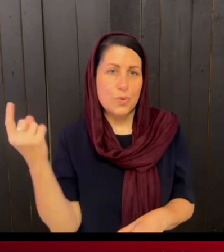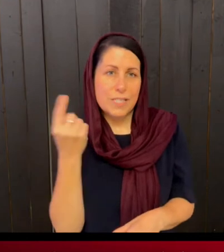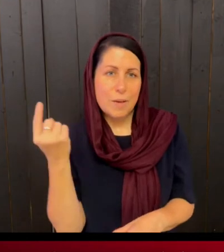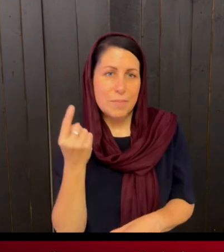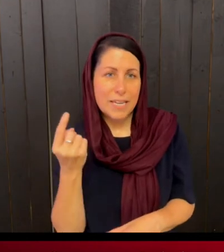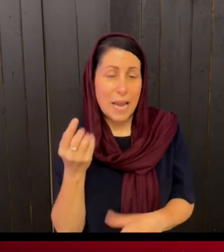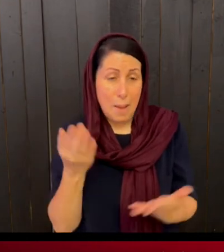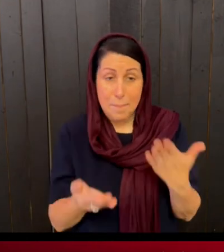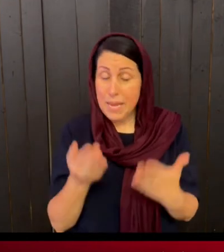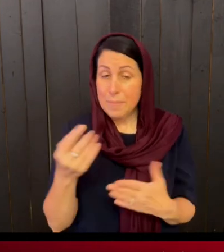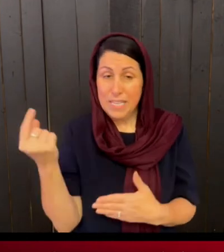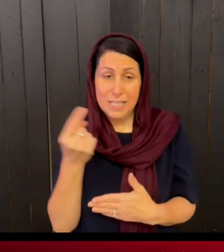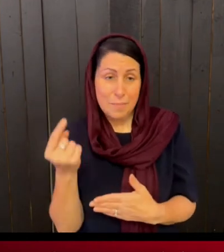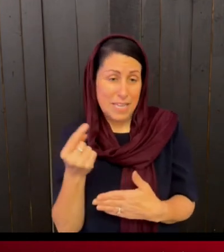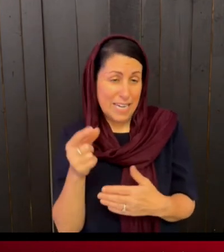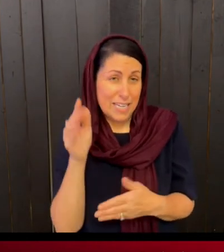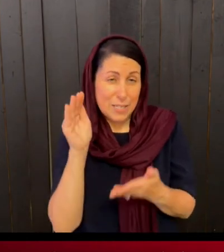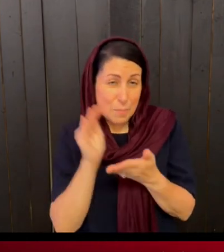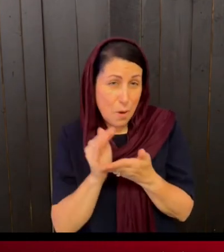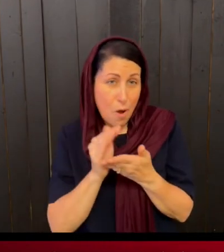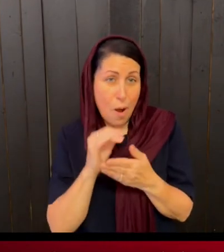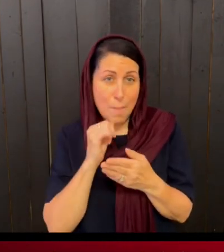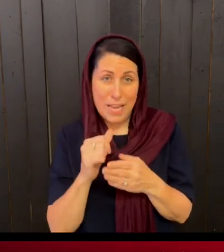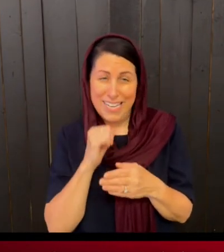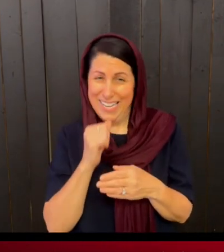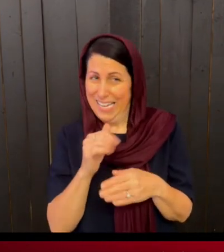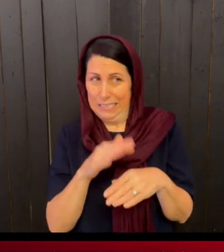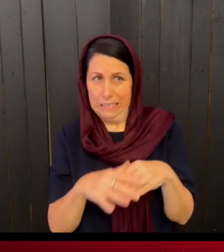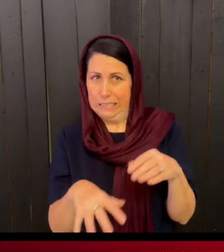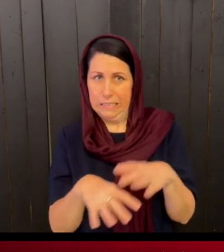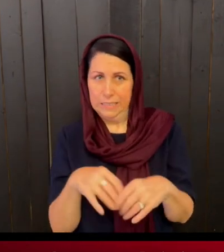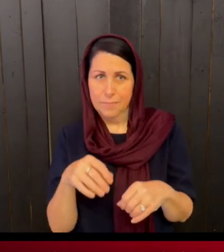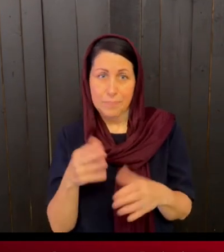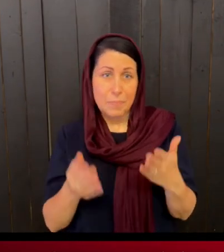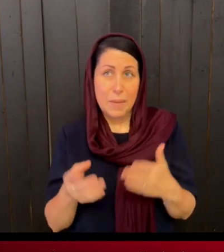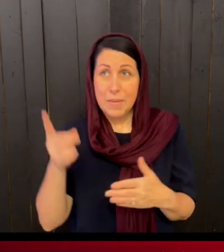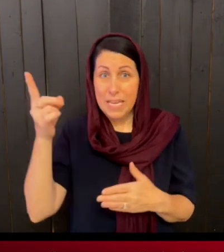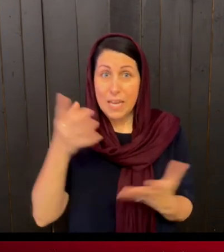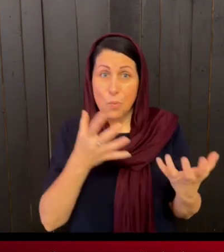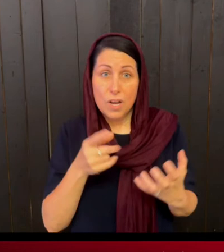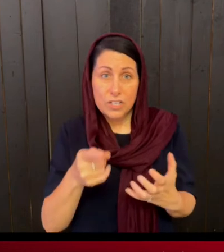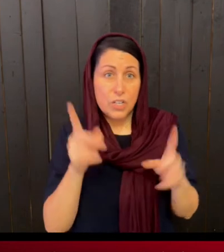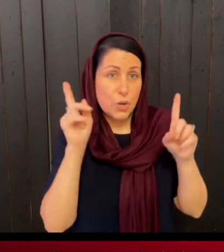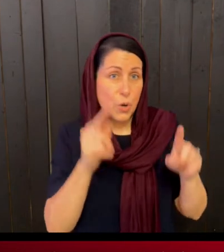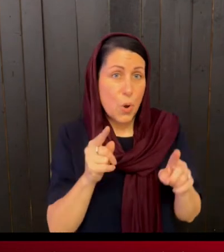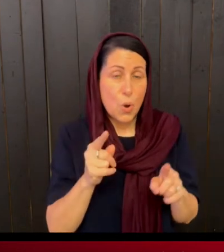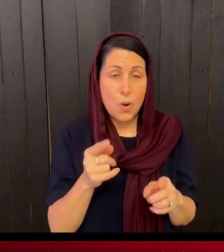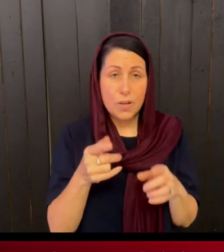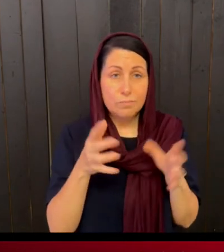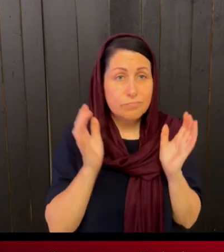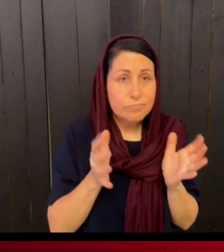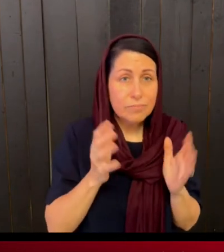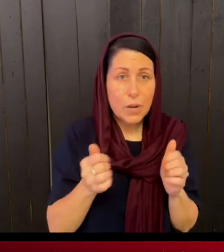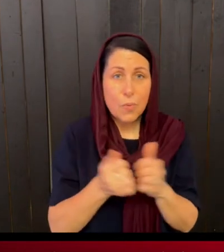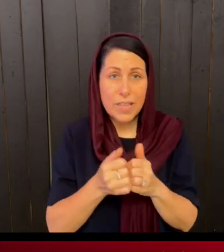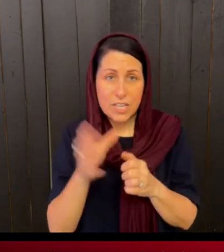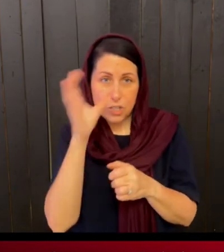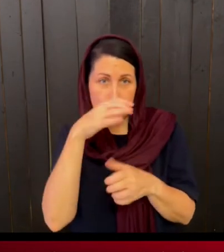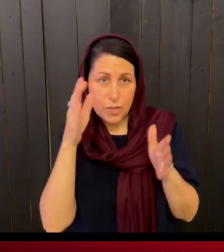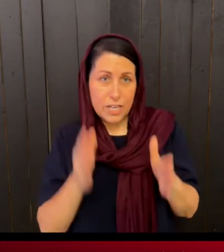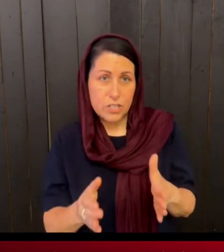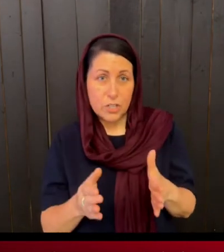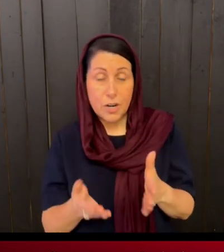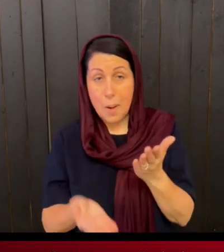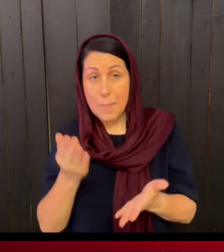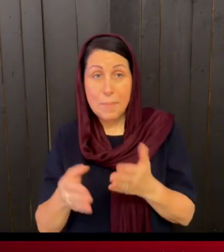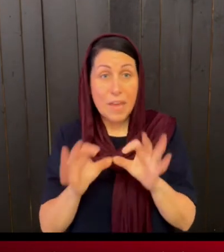that's just uncomfortable. Sometimes he just wants you to go talk to a stranger or maybe even a family member and tell them about him,